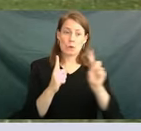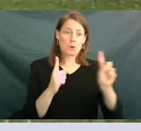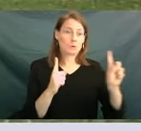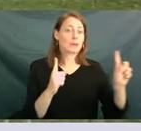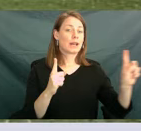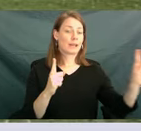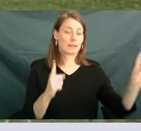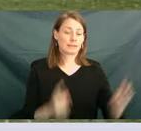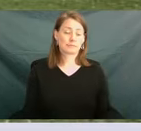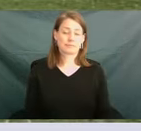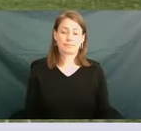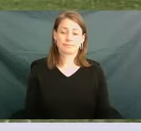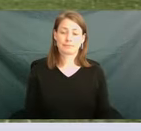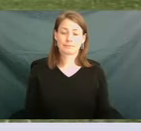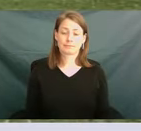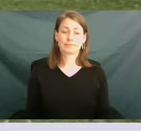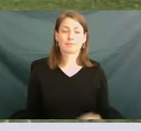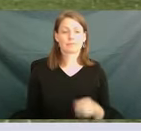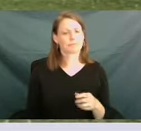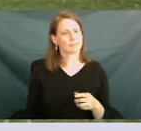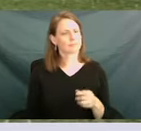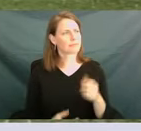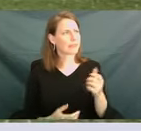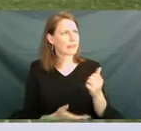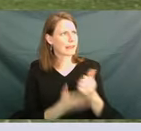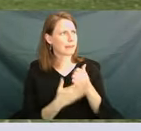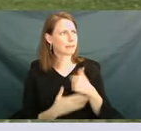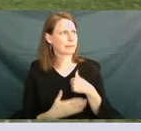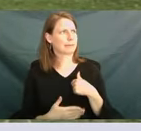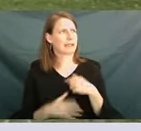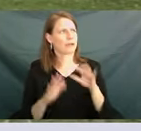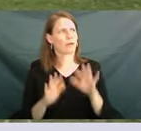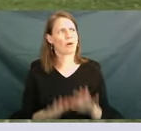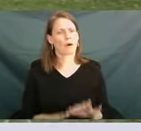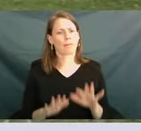helped me to calm down and learn some more things.